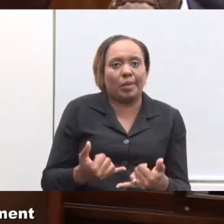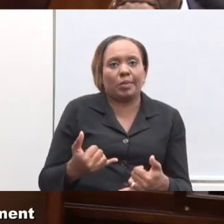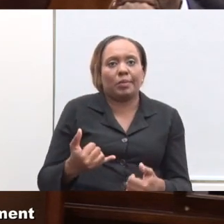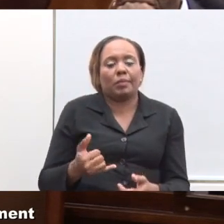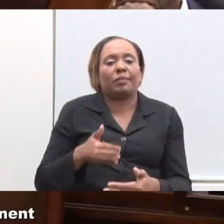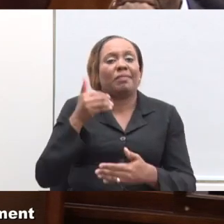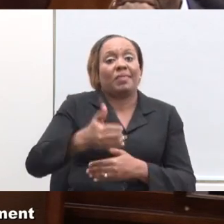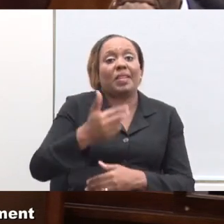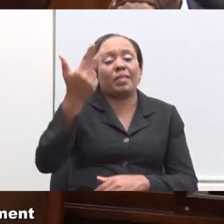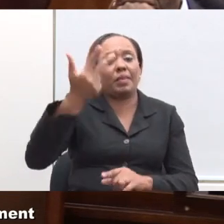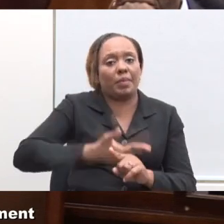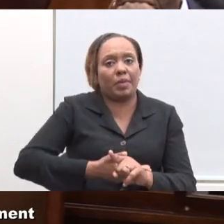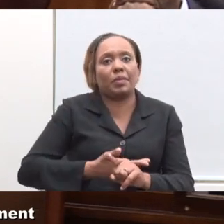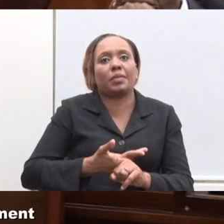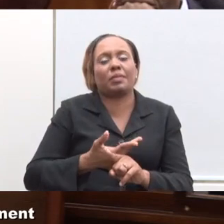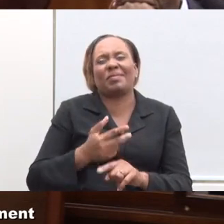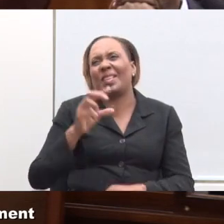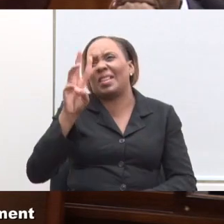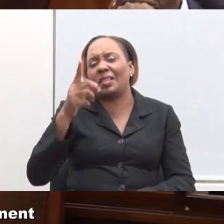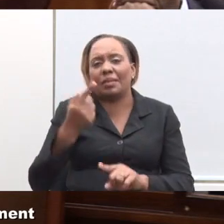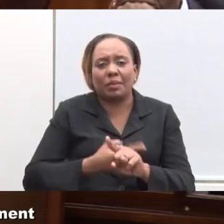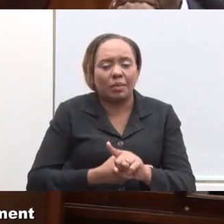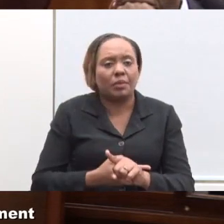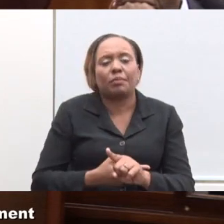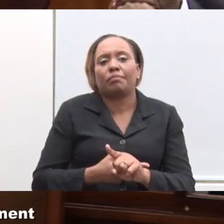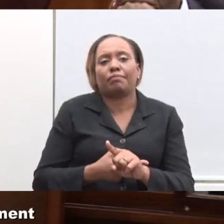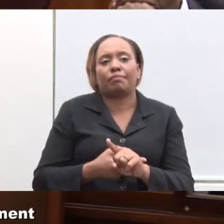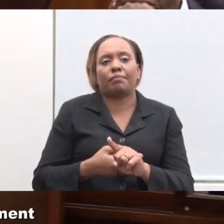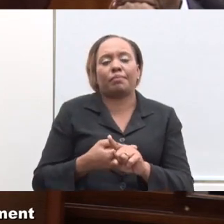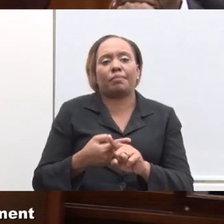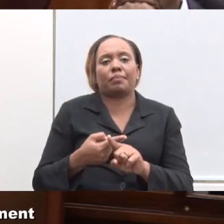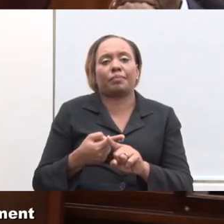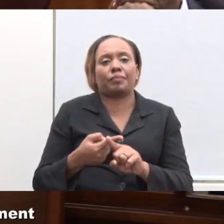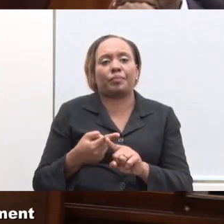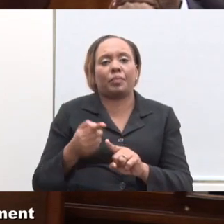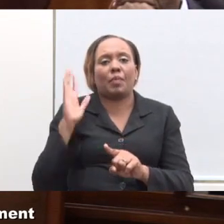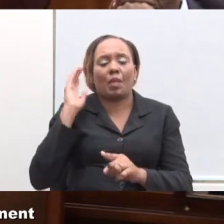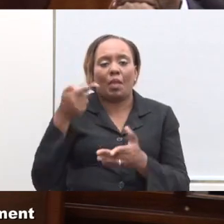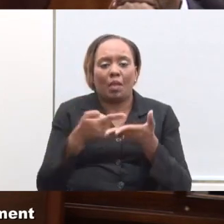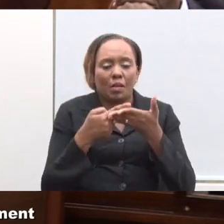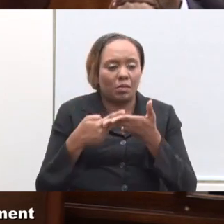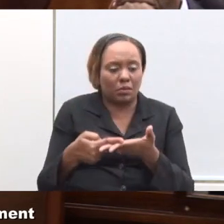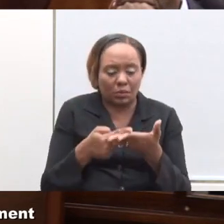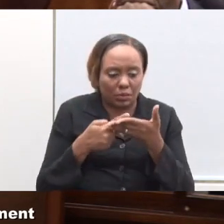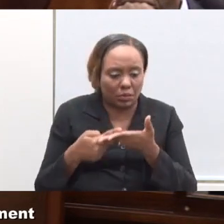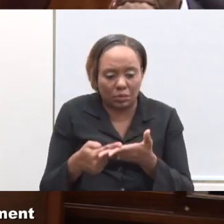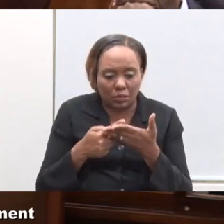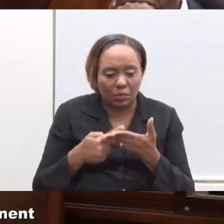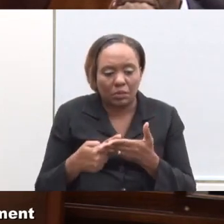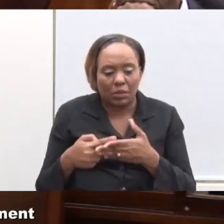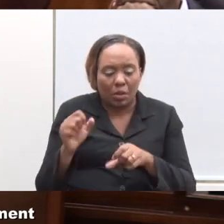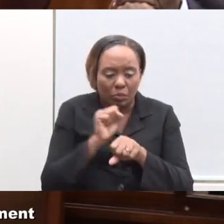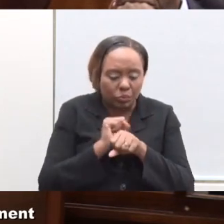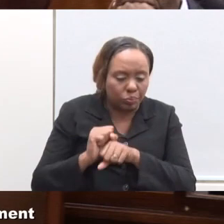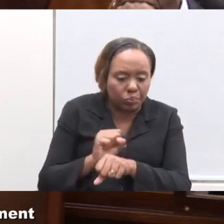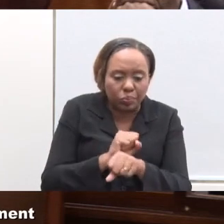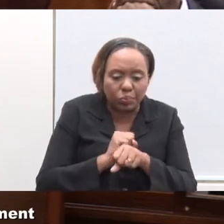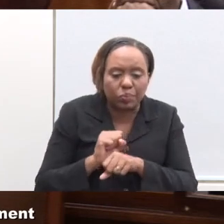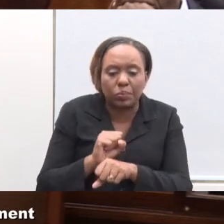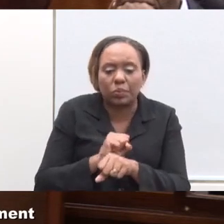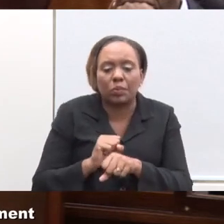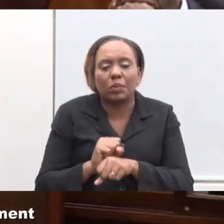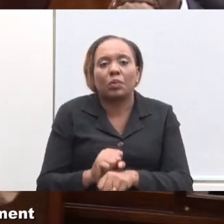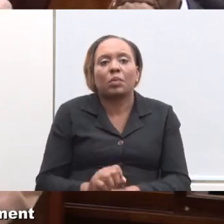3 months to 6 months on the basis of the moderate scenario until the data comes in. And